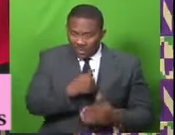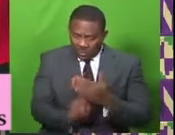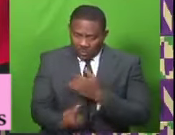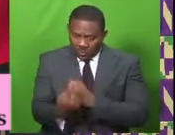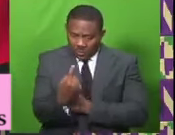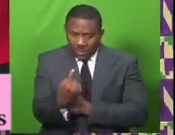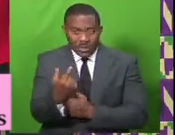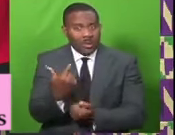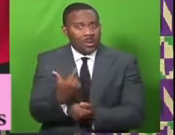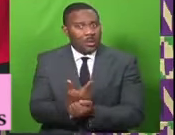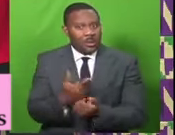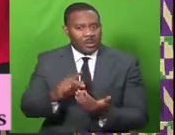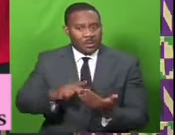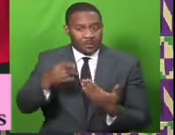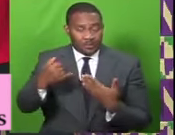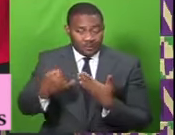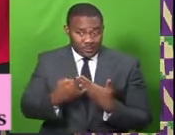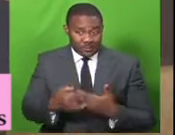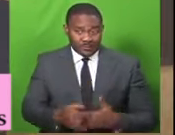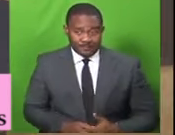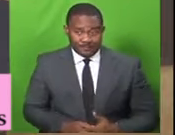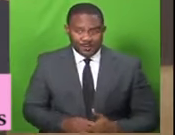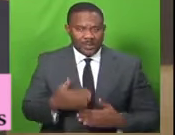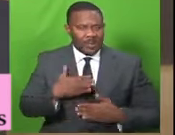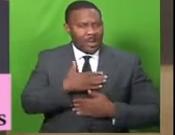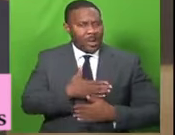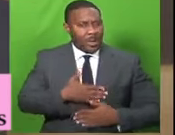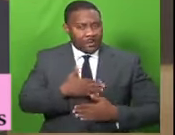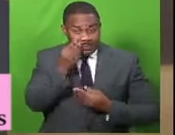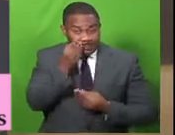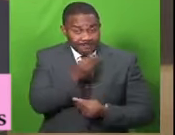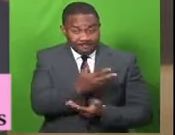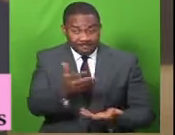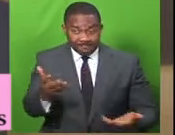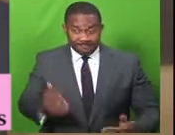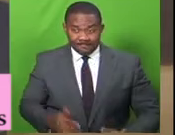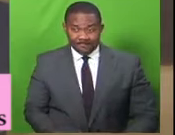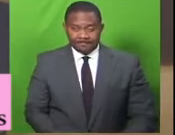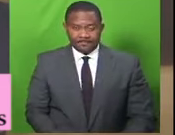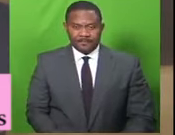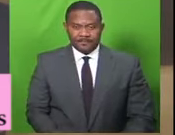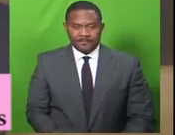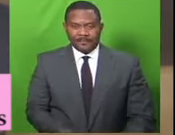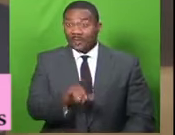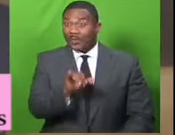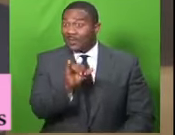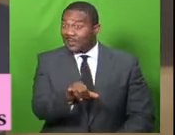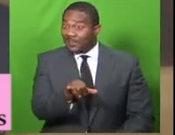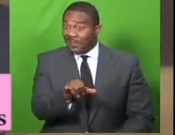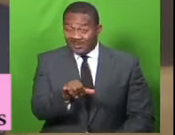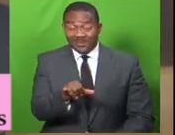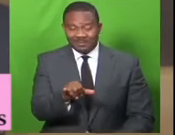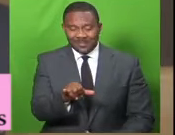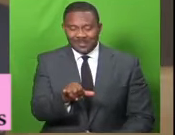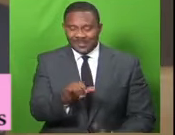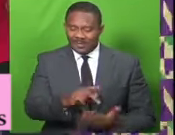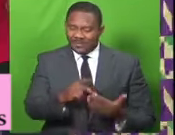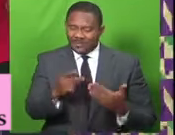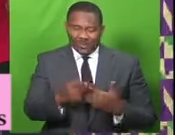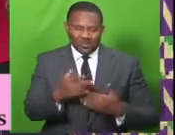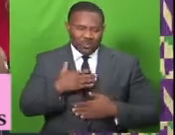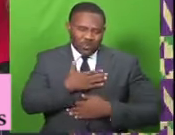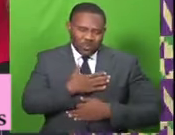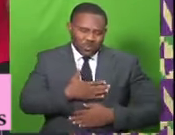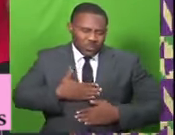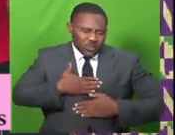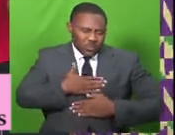One Ghana project. I'm glad to inform the House that it was a happy and grand event